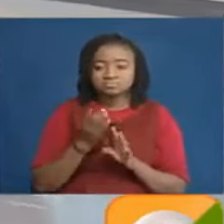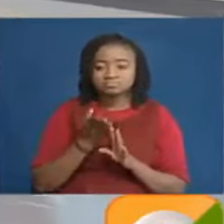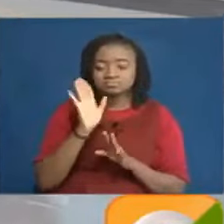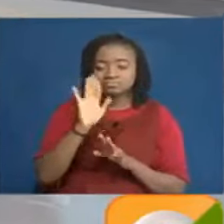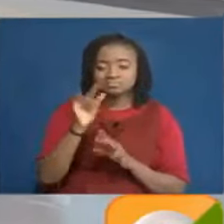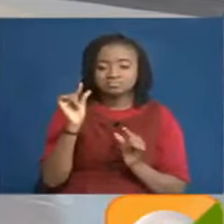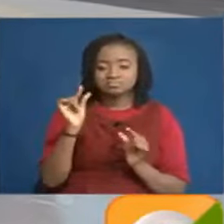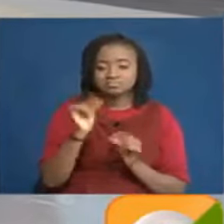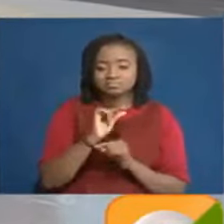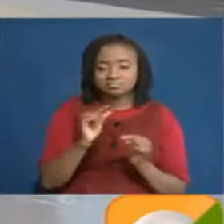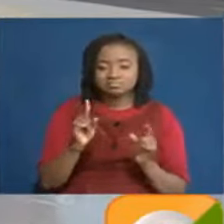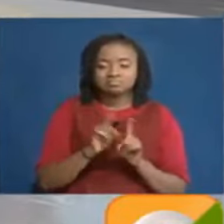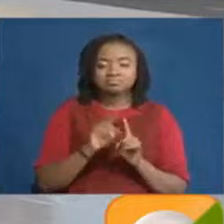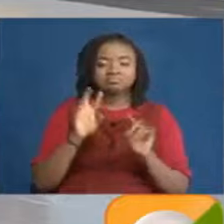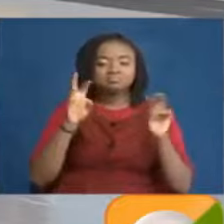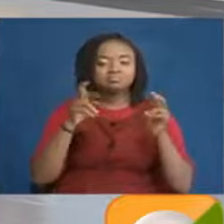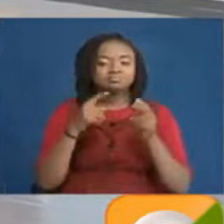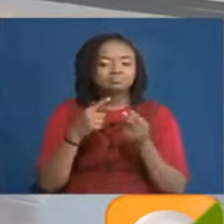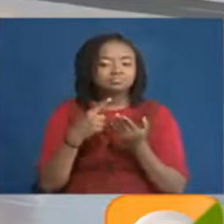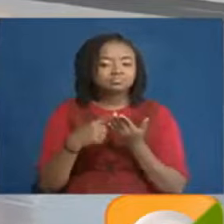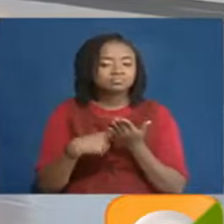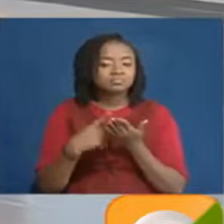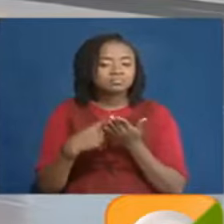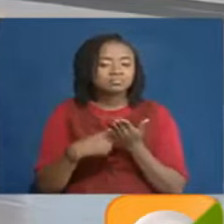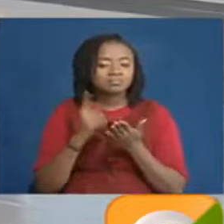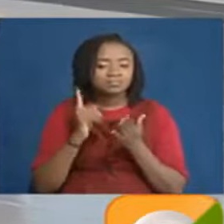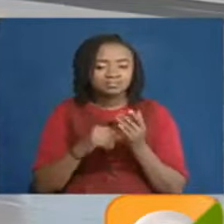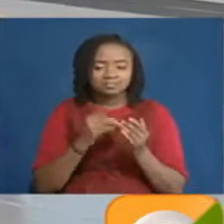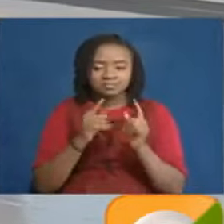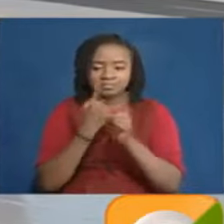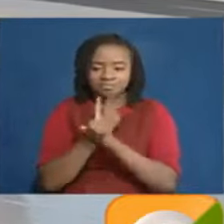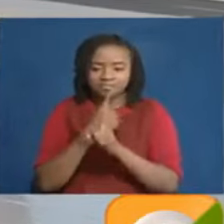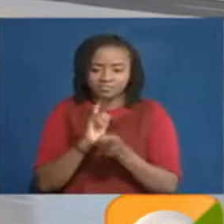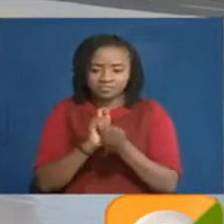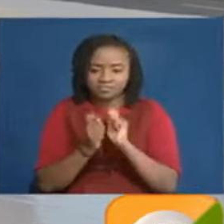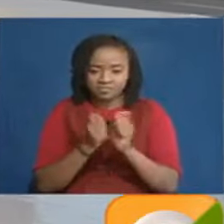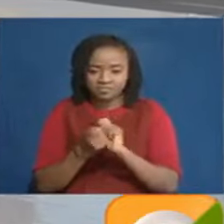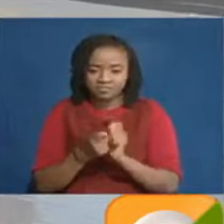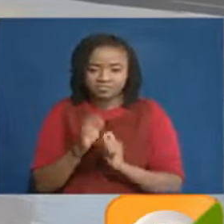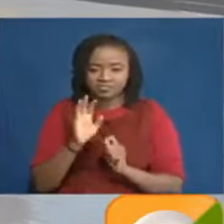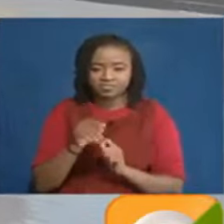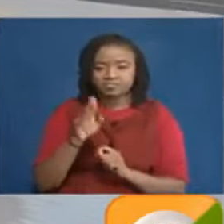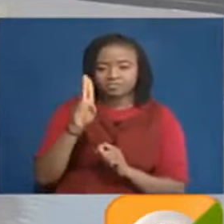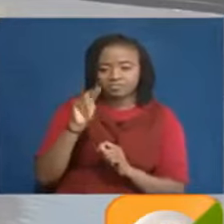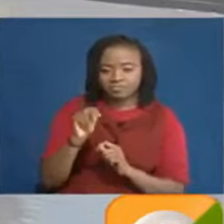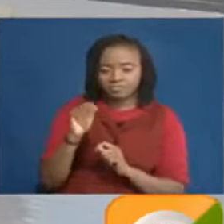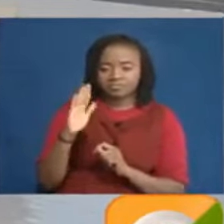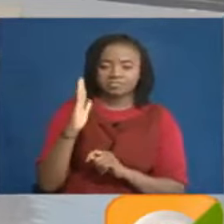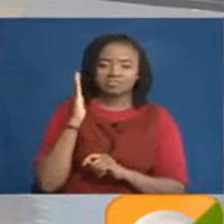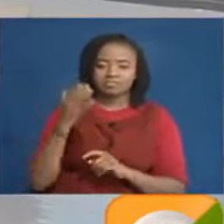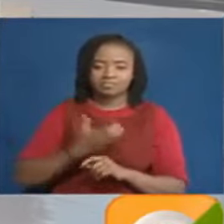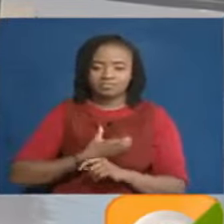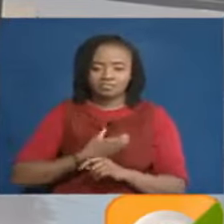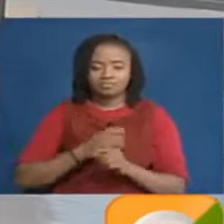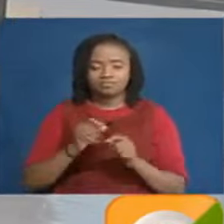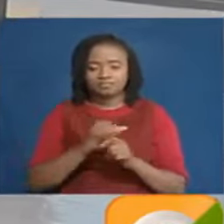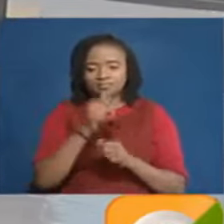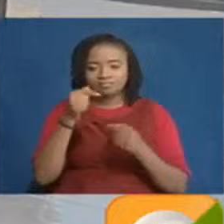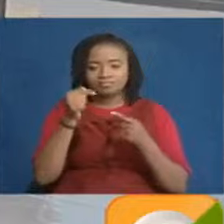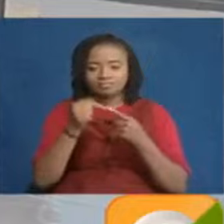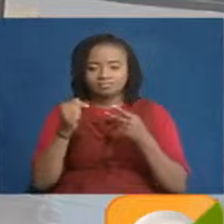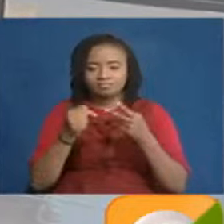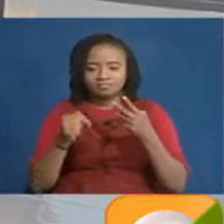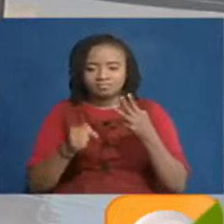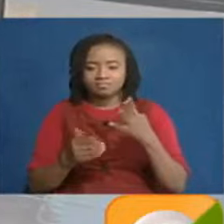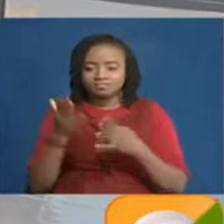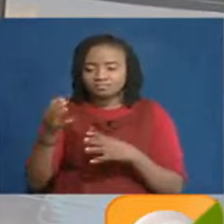break, and we'll be discussing the proposed reforms to the UN Security Council, among other items on President